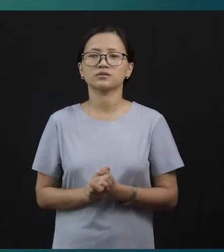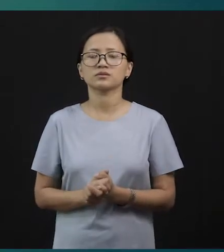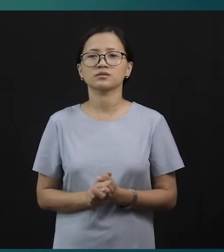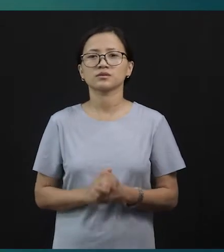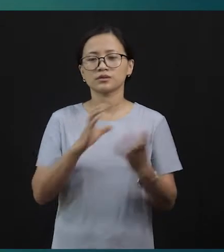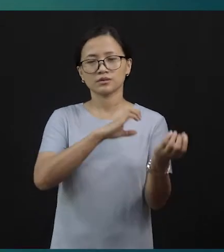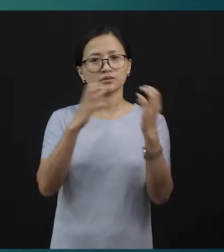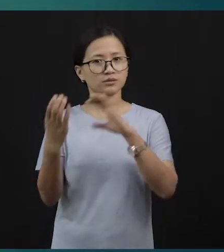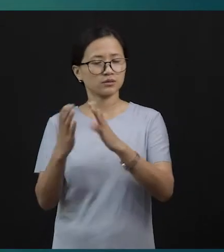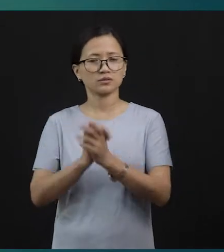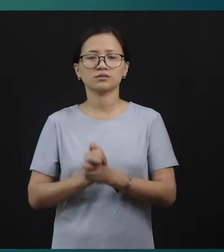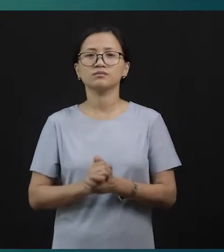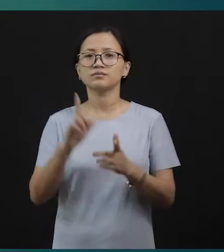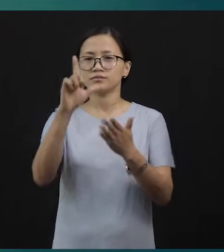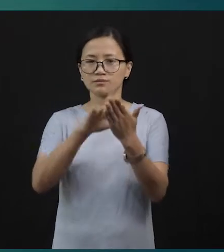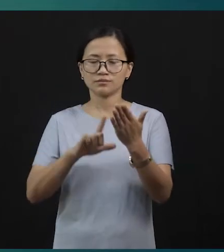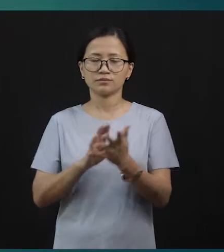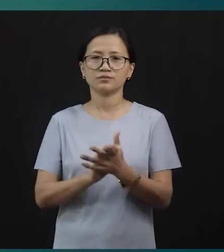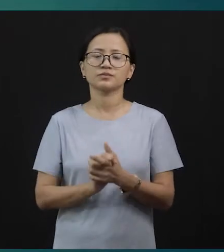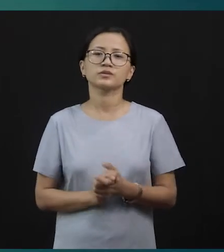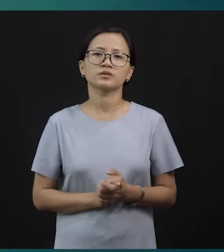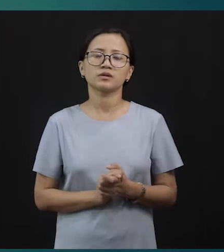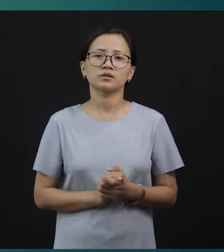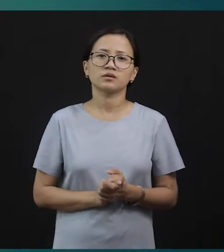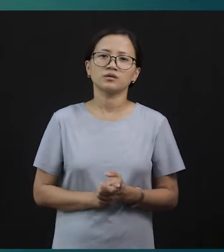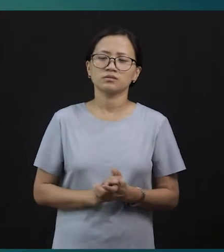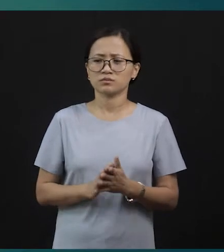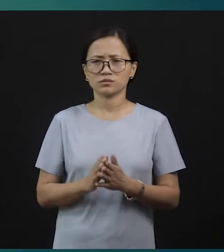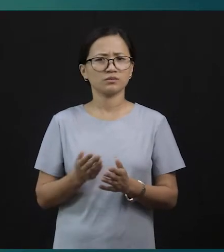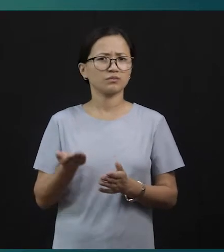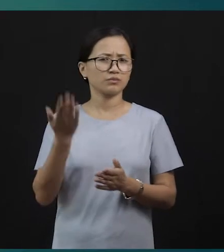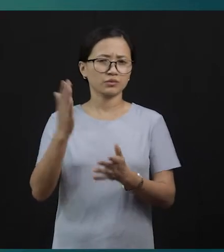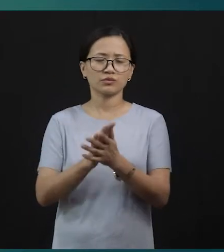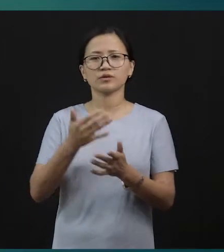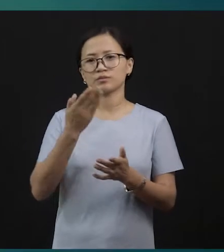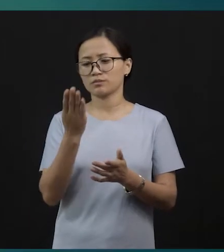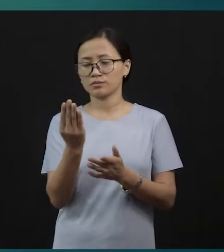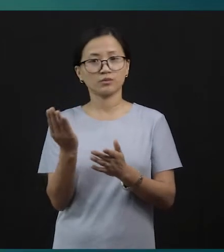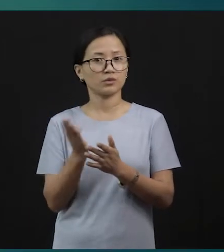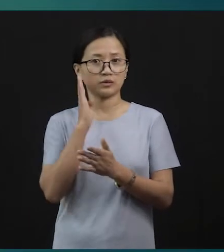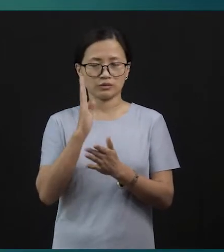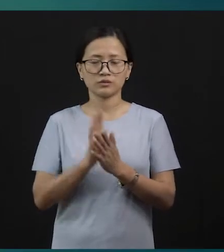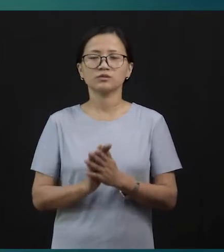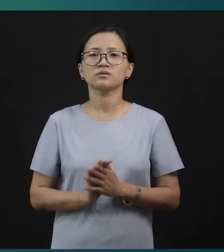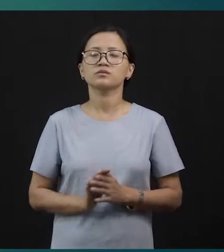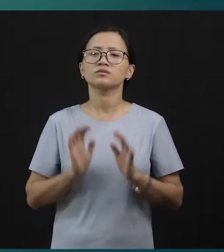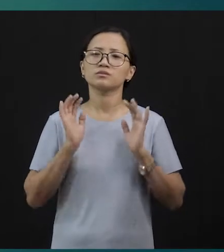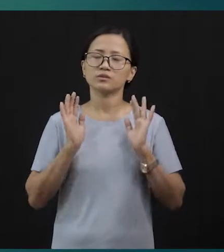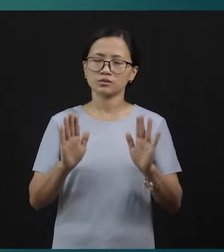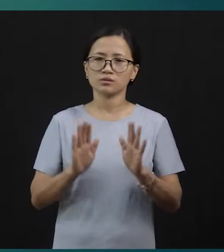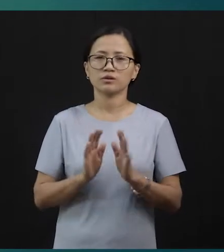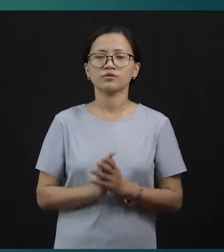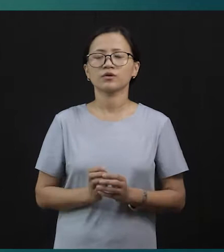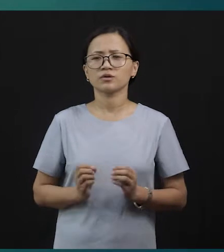to exchange letters. These days, technology, you don't have mobile phones maybe of your own, but you have so many mobile phones